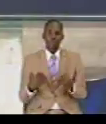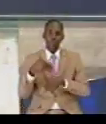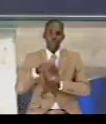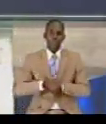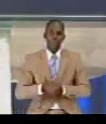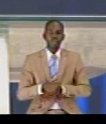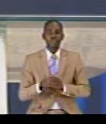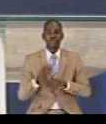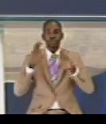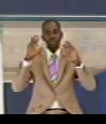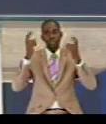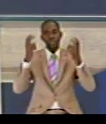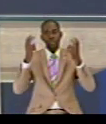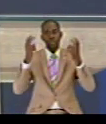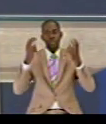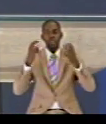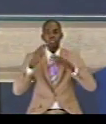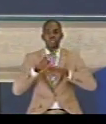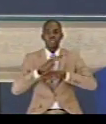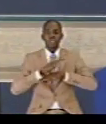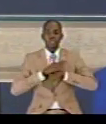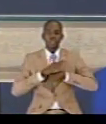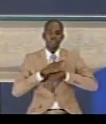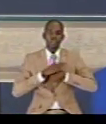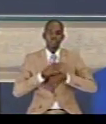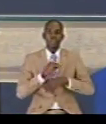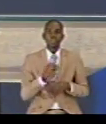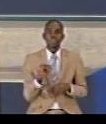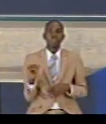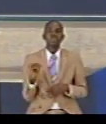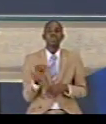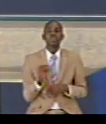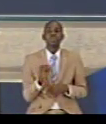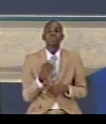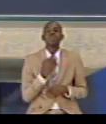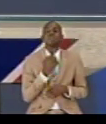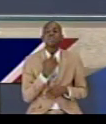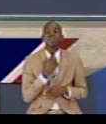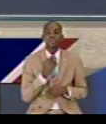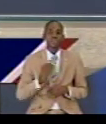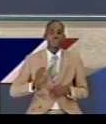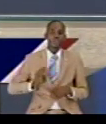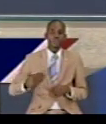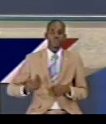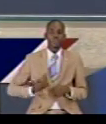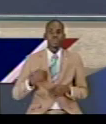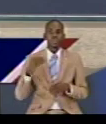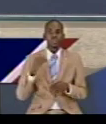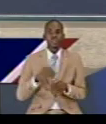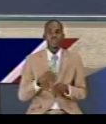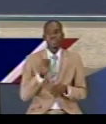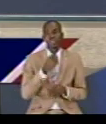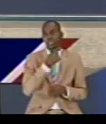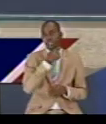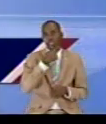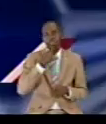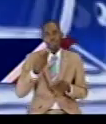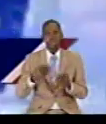at the message, satisfying thirsty souls in a dry